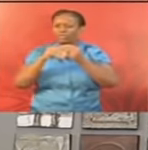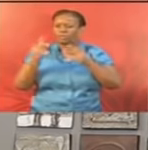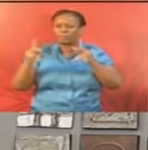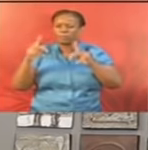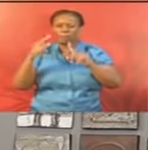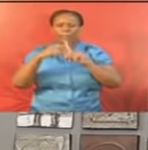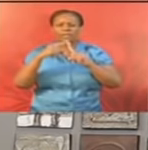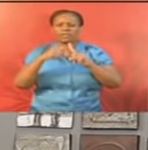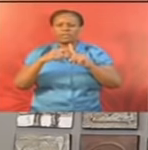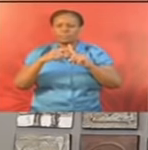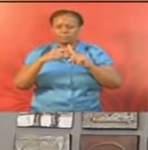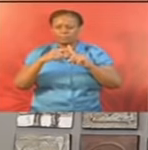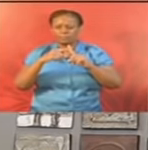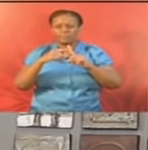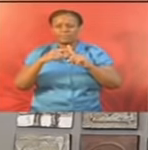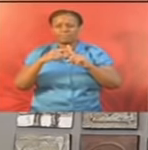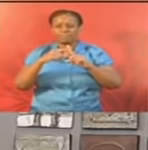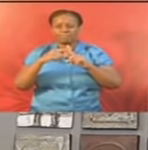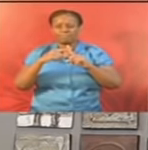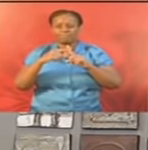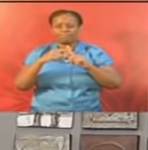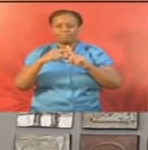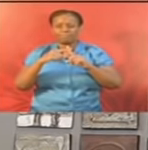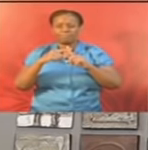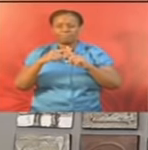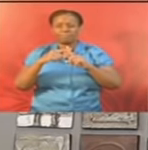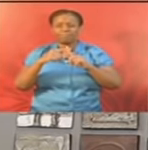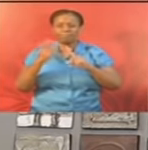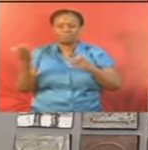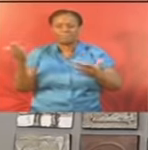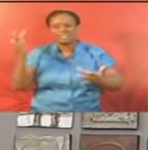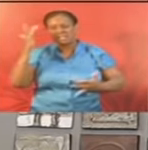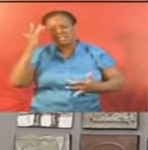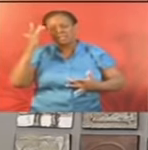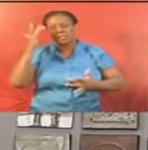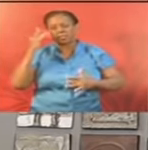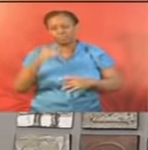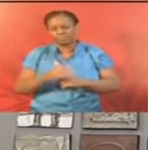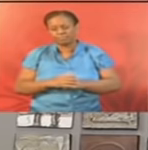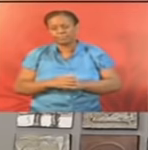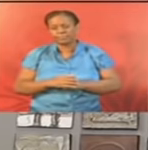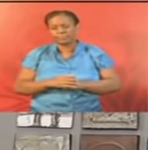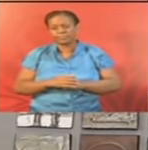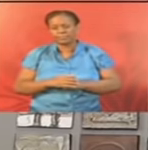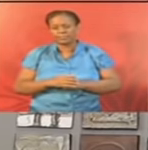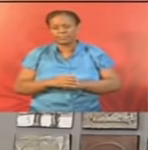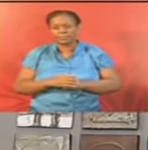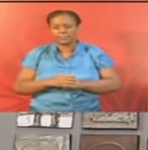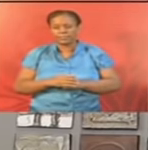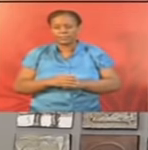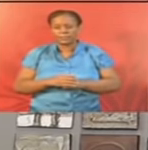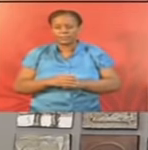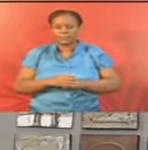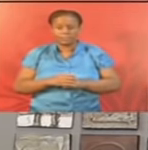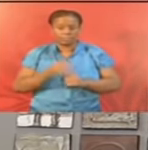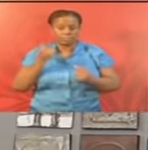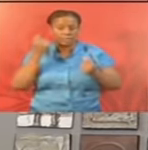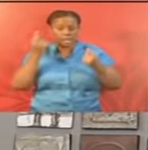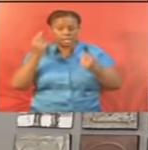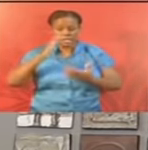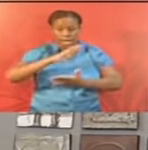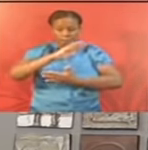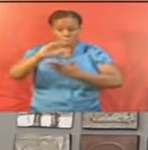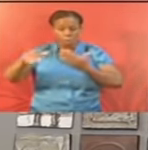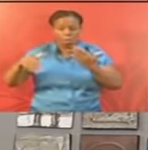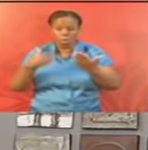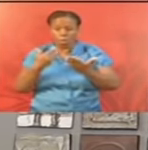and again, given the testing flow, we note that not all of these cases were cases that would have occurred or